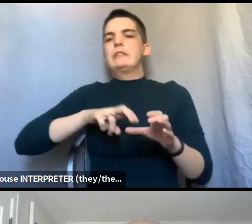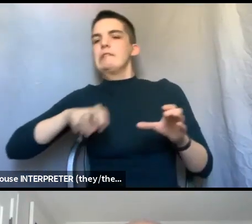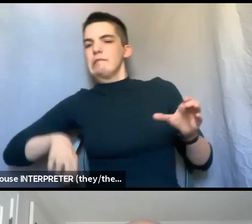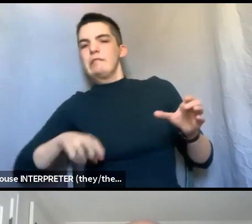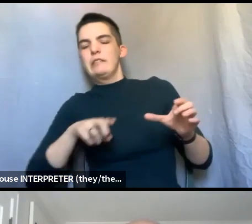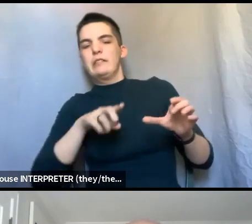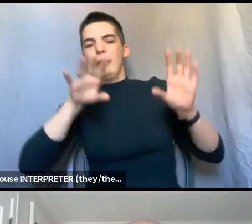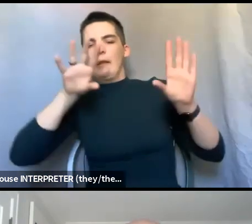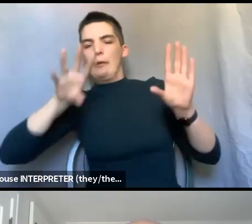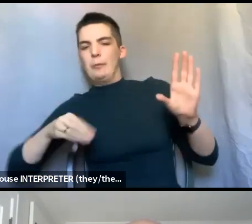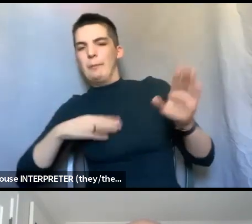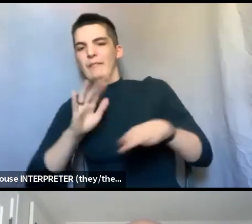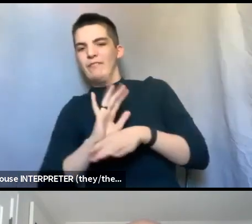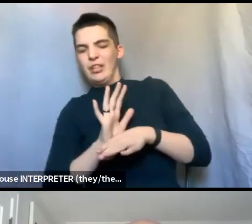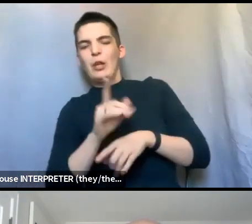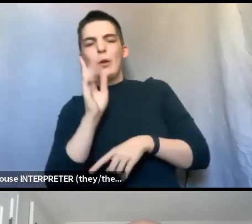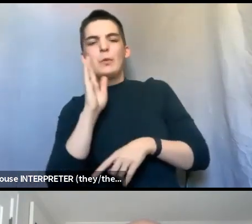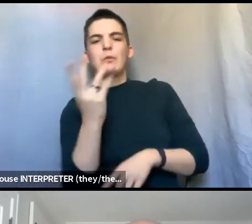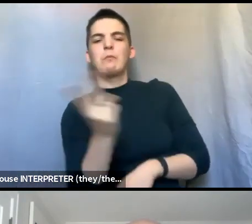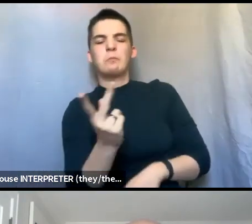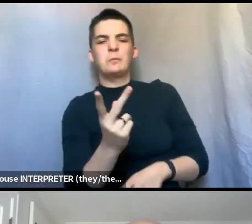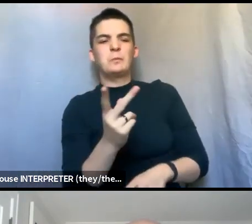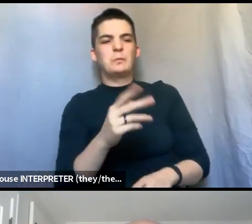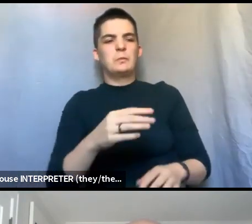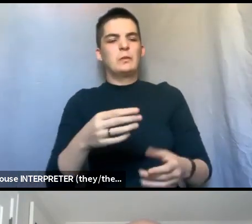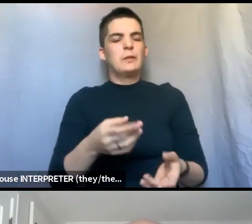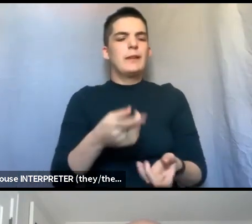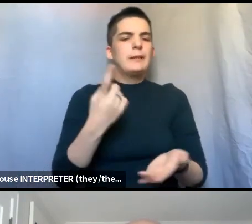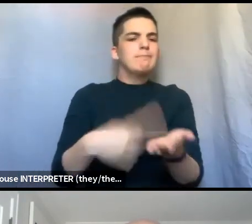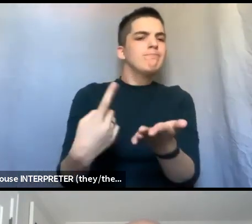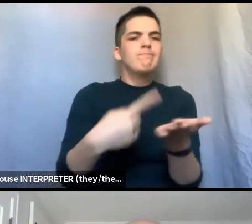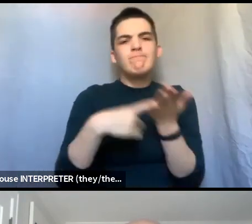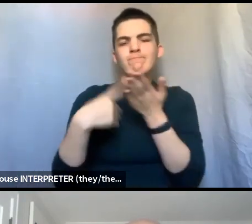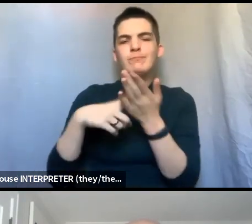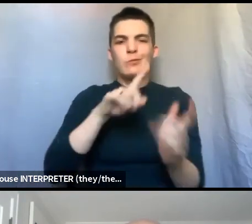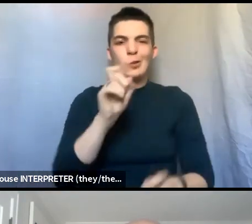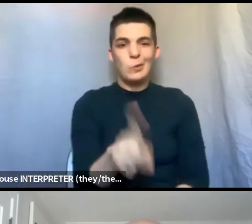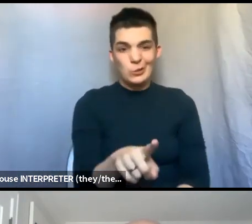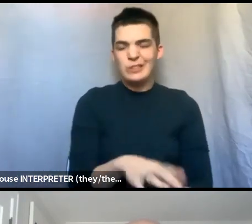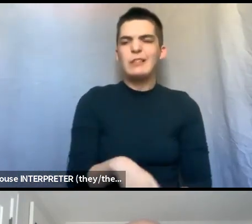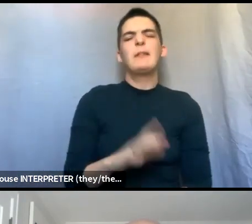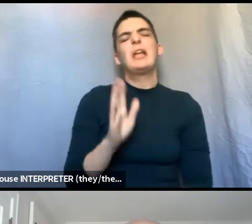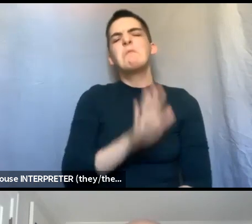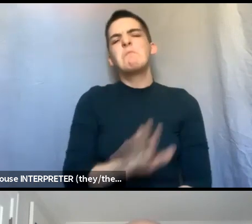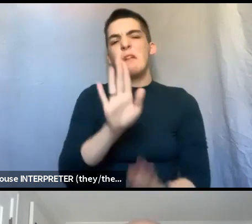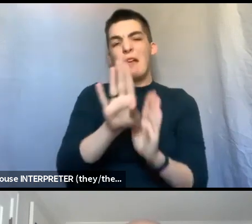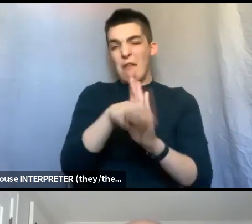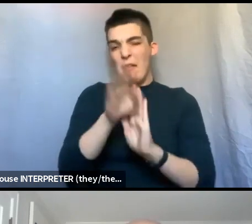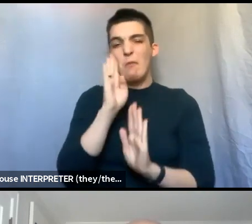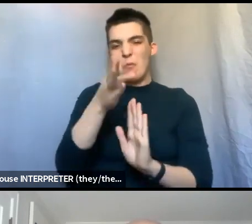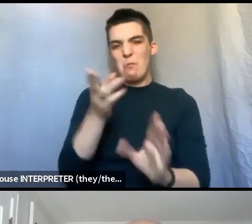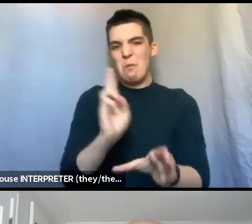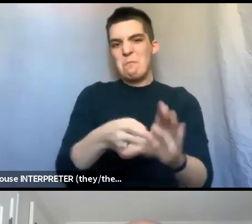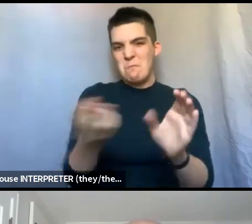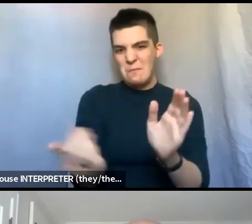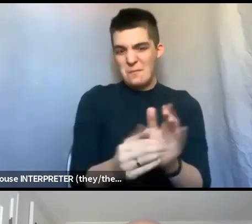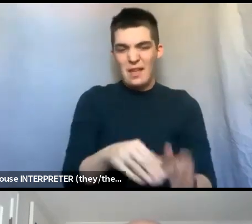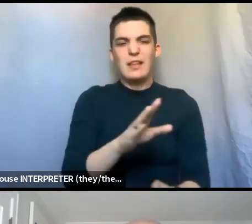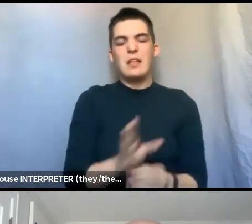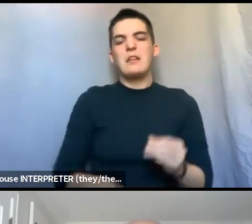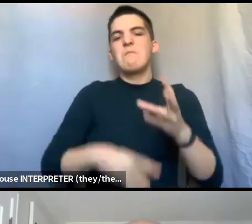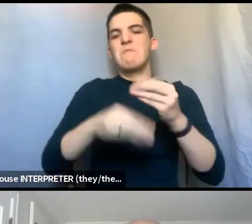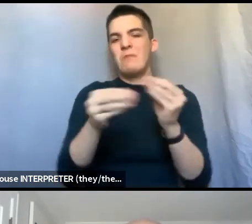you discuss the questions that have been submitted, and I'll join in about 25 minutes and pop in and give you some other additional questions.